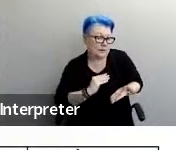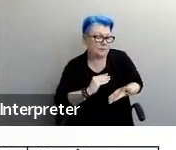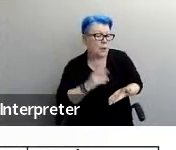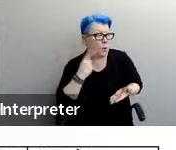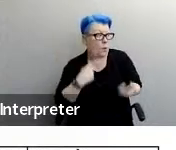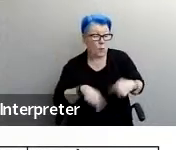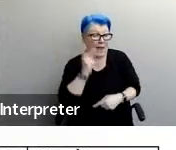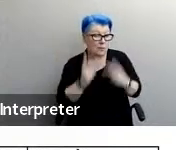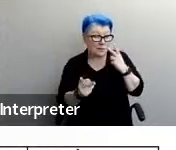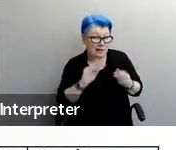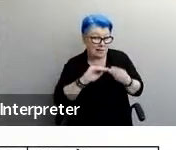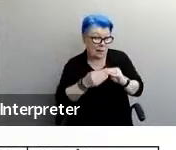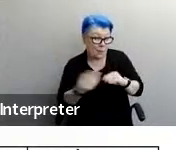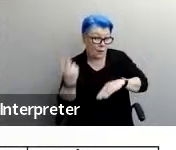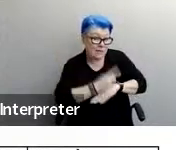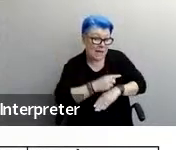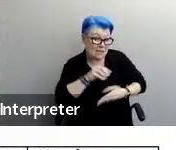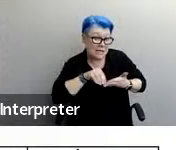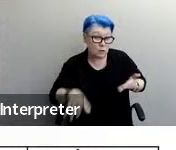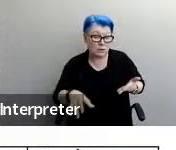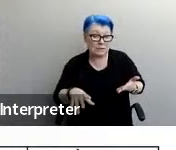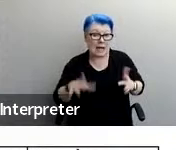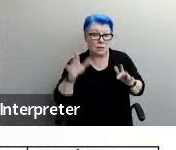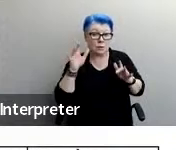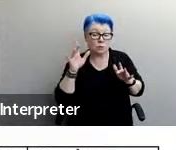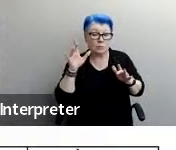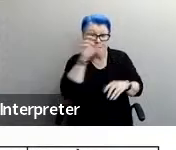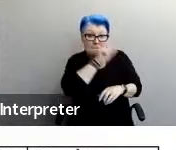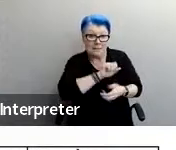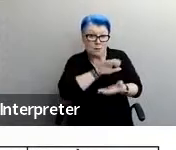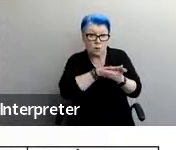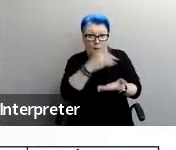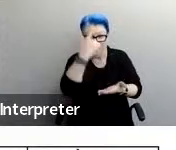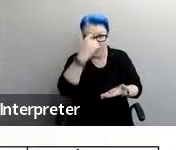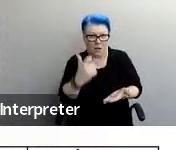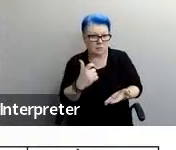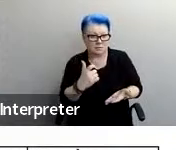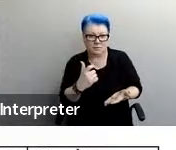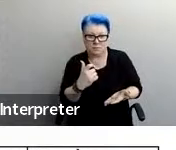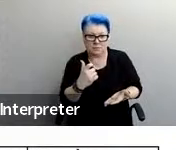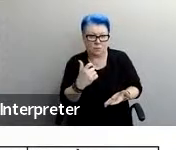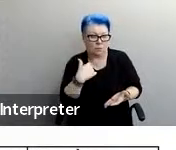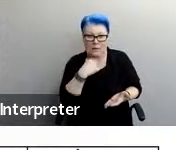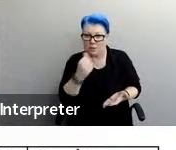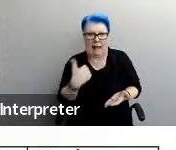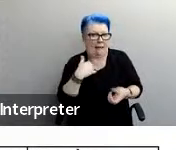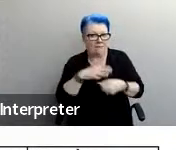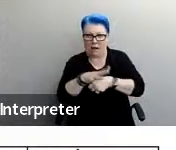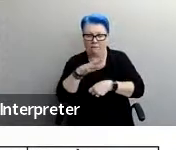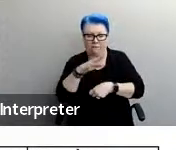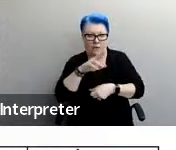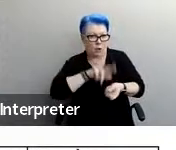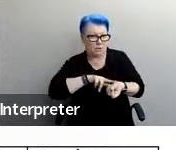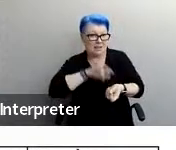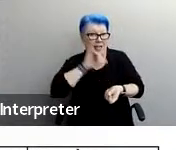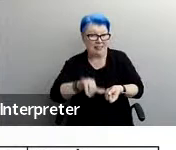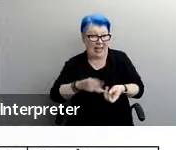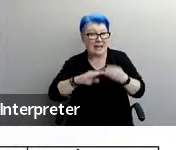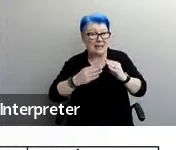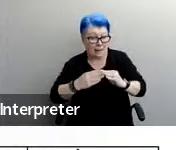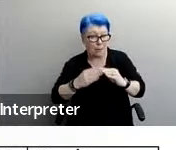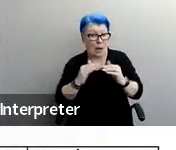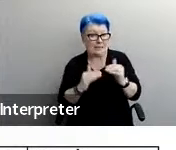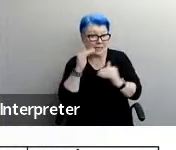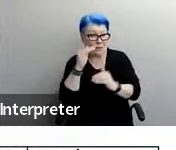students had to miss school due to not having one-on-one nurse shortages has increased to 4 days. I will note that there is